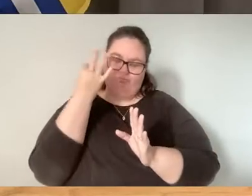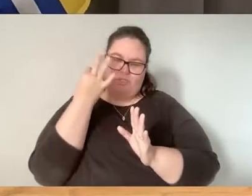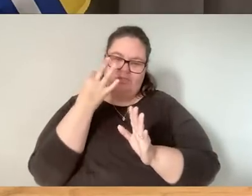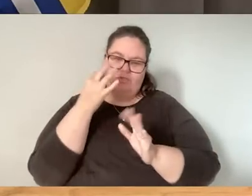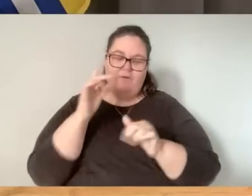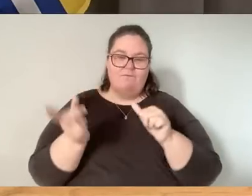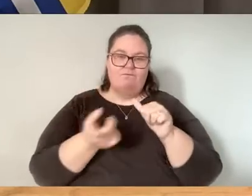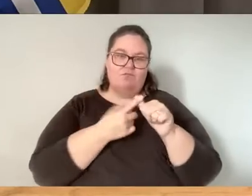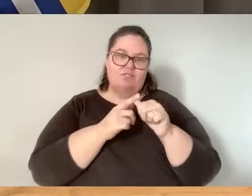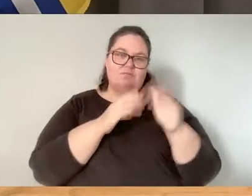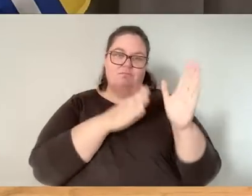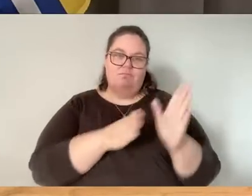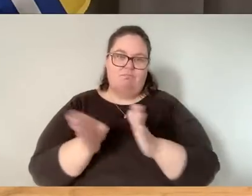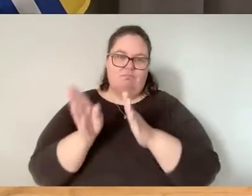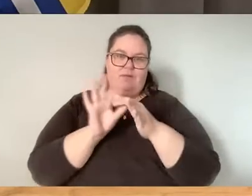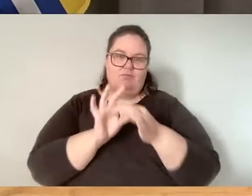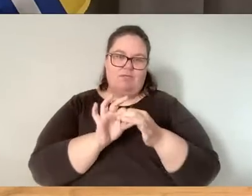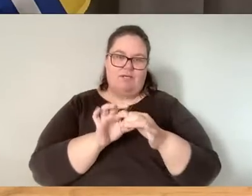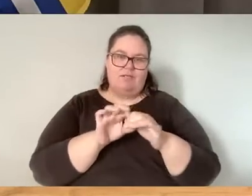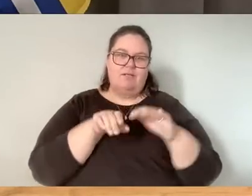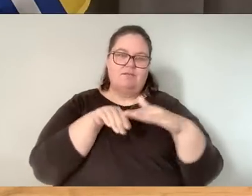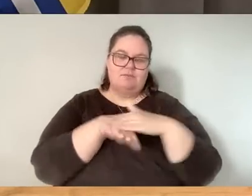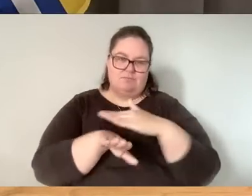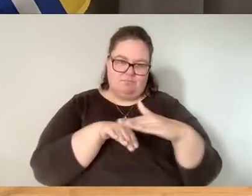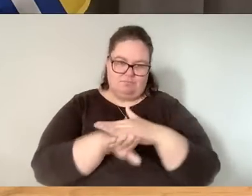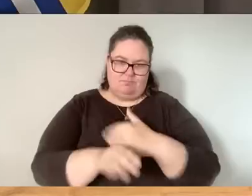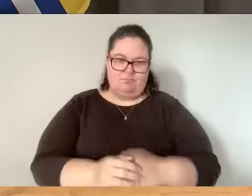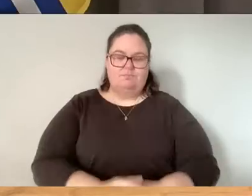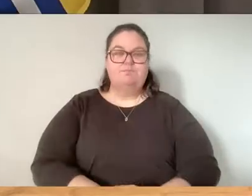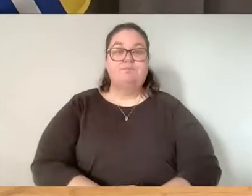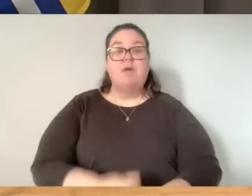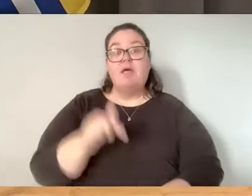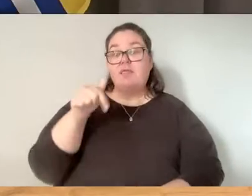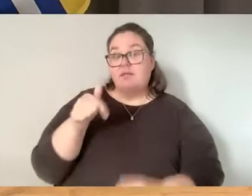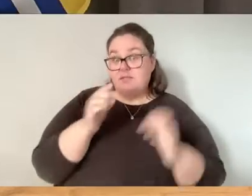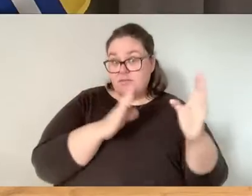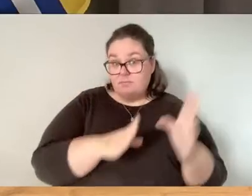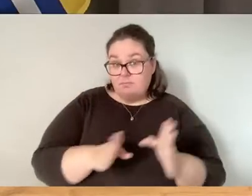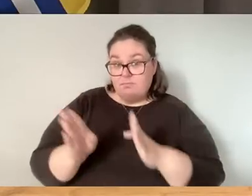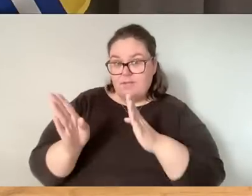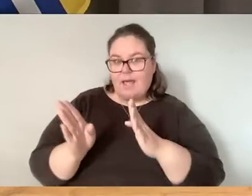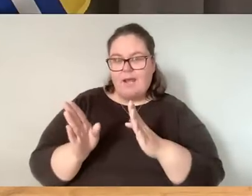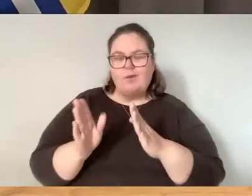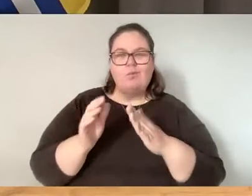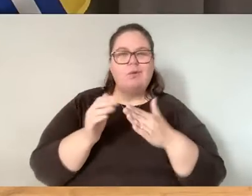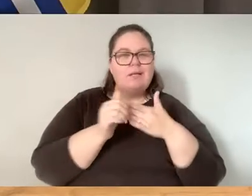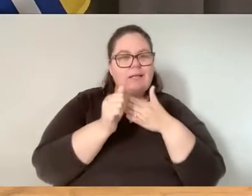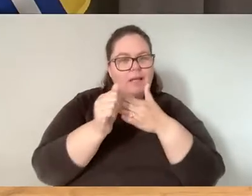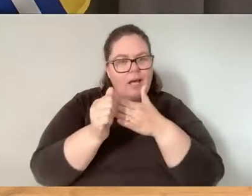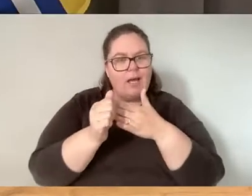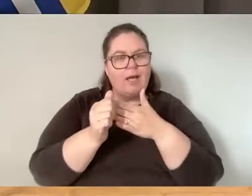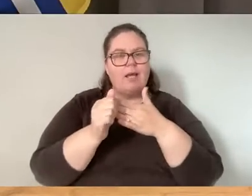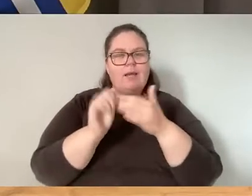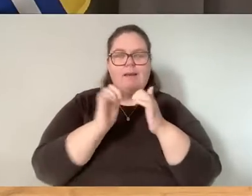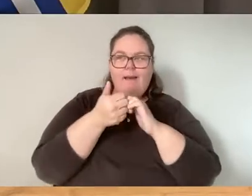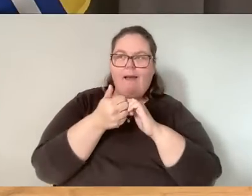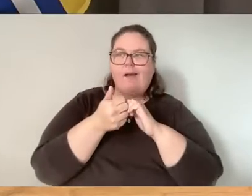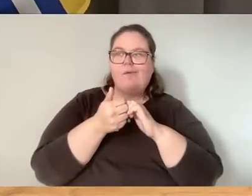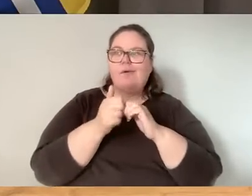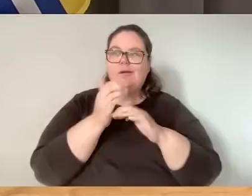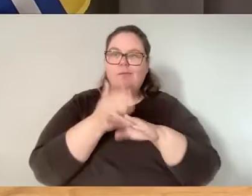accessibility. notre feuille de route. This plan will be our roadmap to make New Brunswick more accessible. It